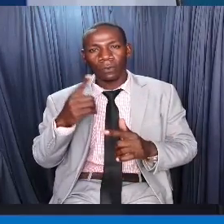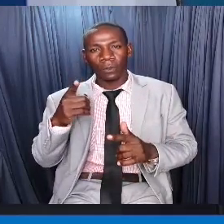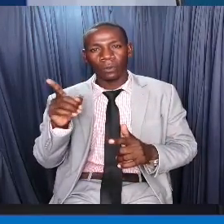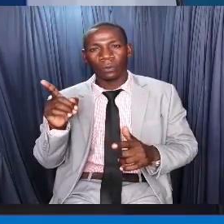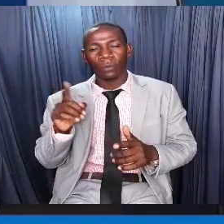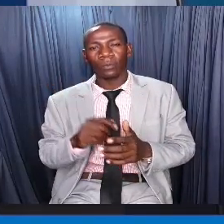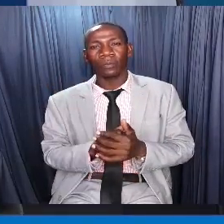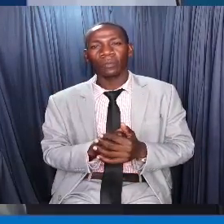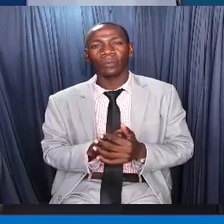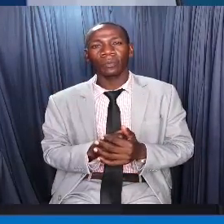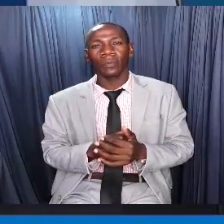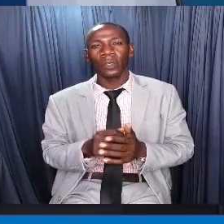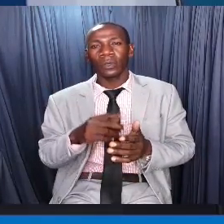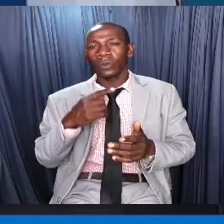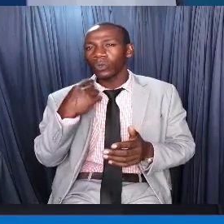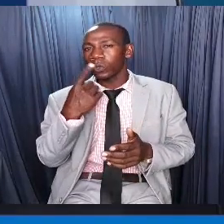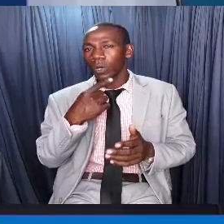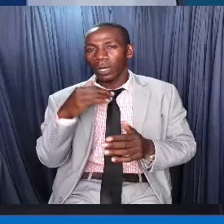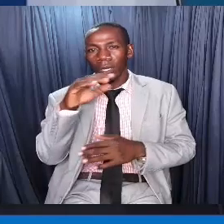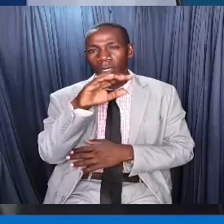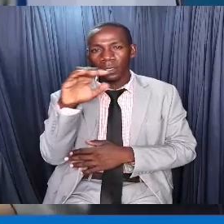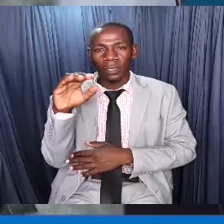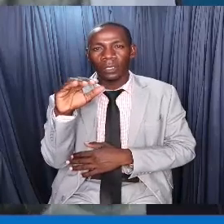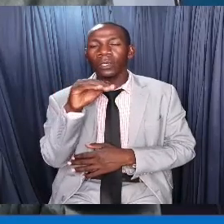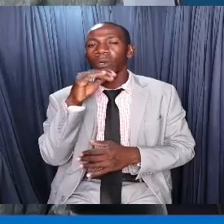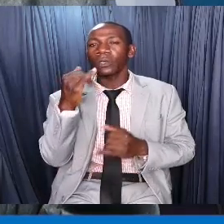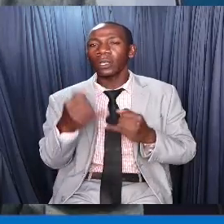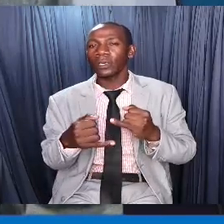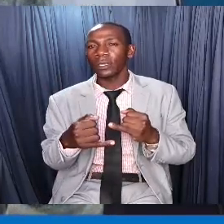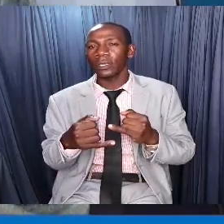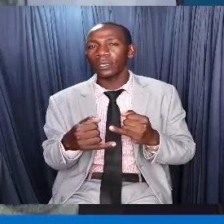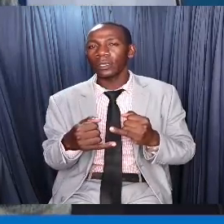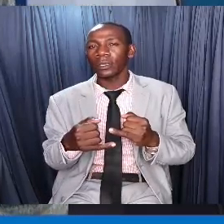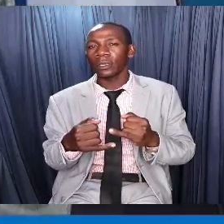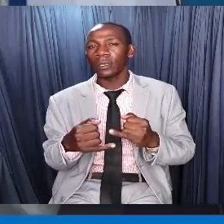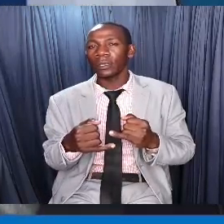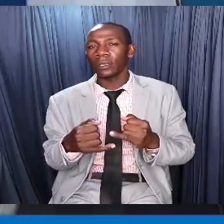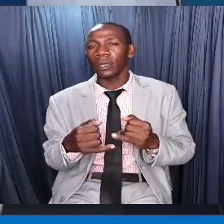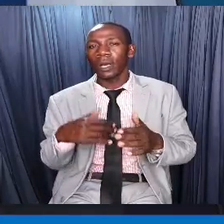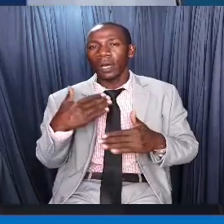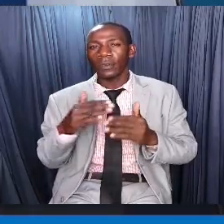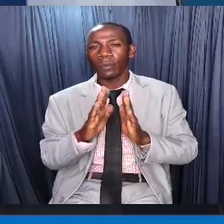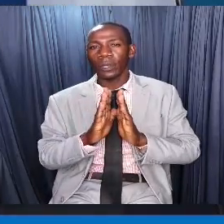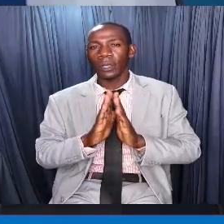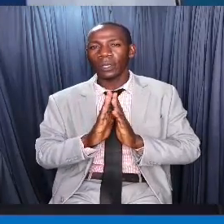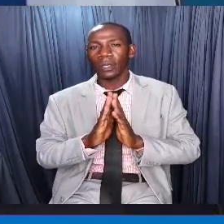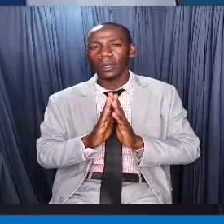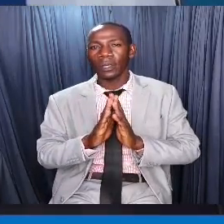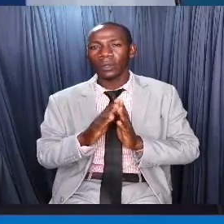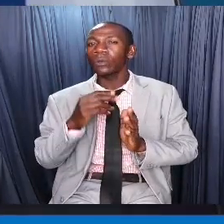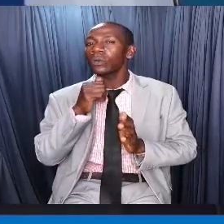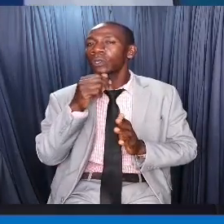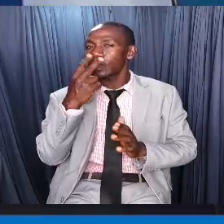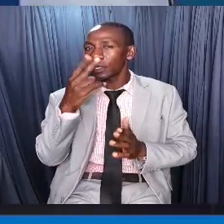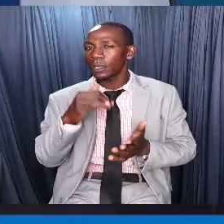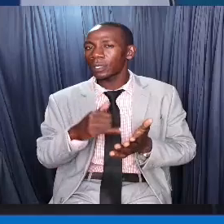you. Kumbe kuomba. So asking. Si mwisho hapo. It's not the end. Baada ya kuomba. After praying. Na hukuona.